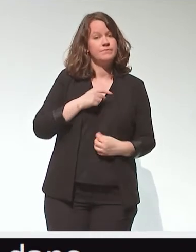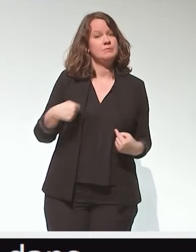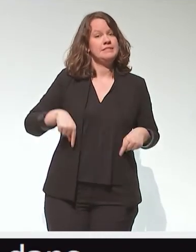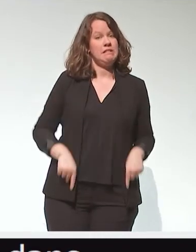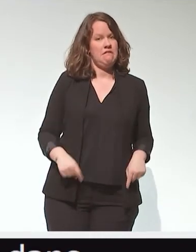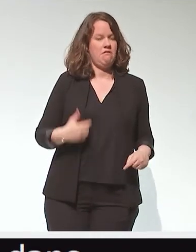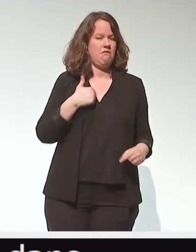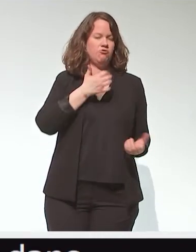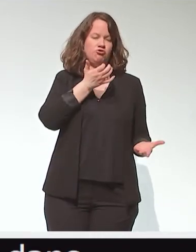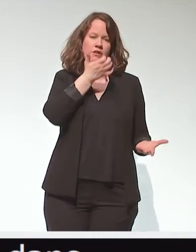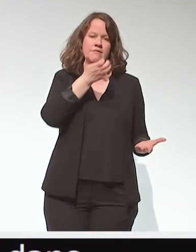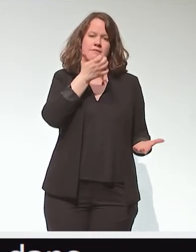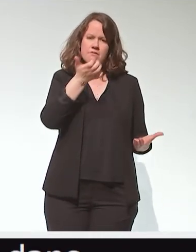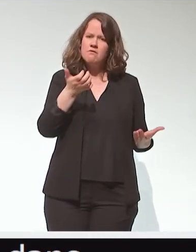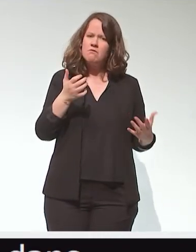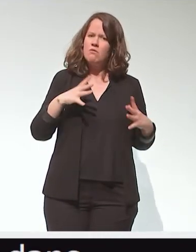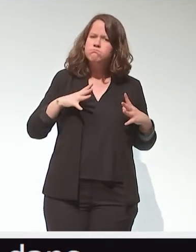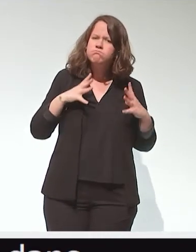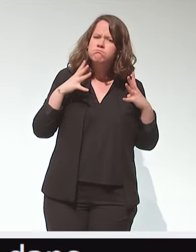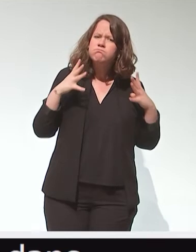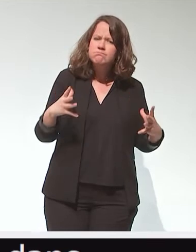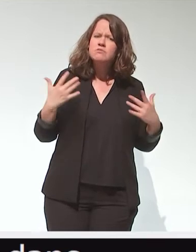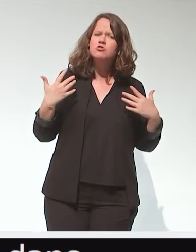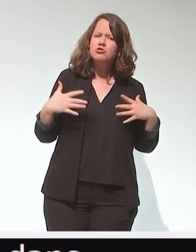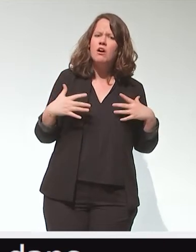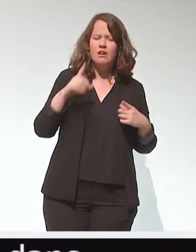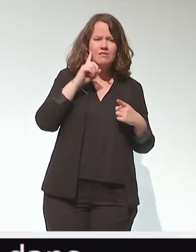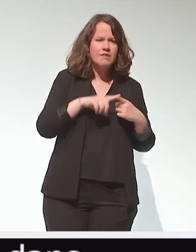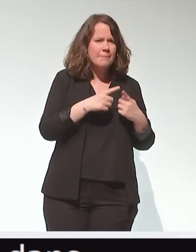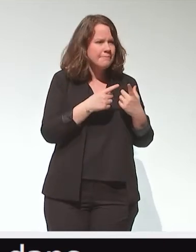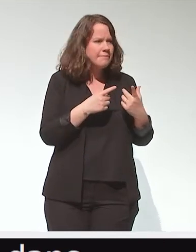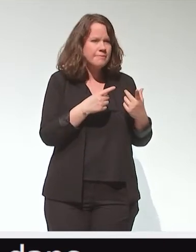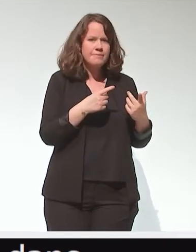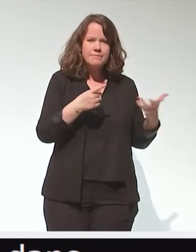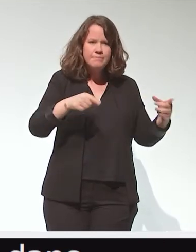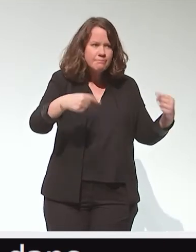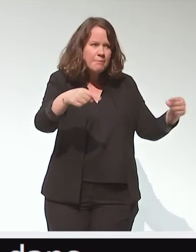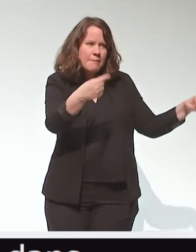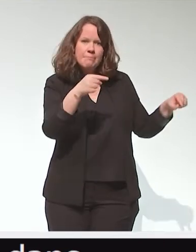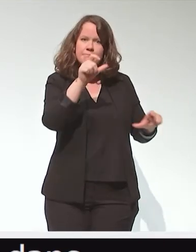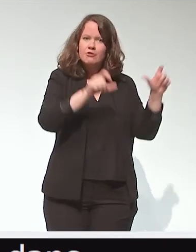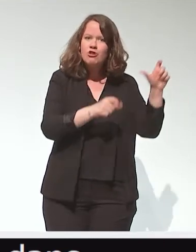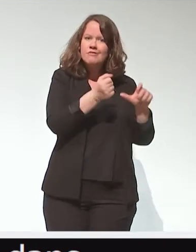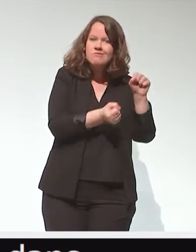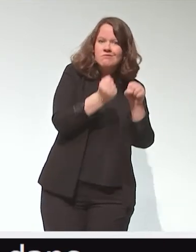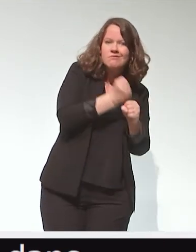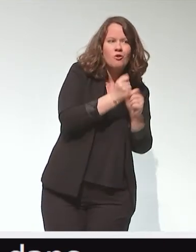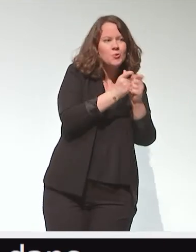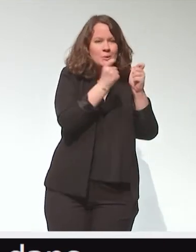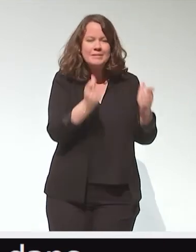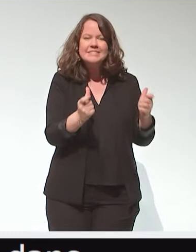future to employ people with disadvantages, not only people with disabilities, but for example